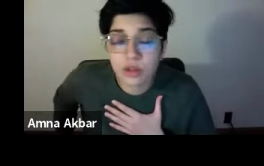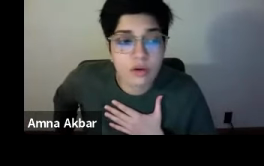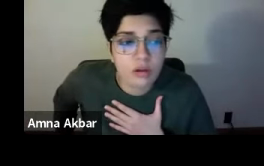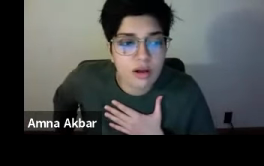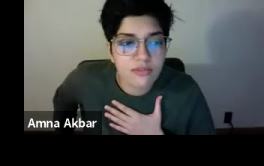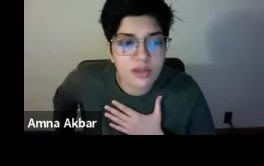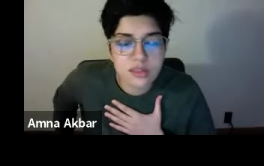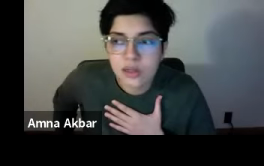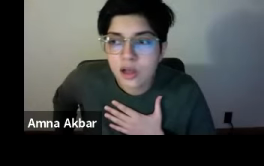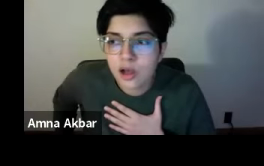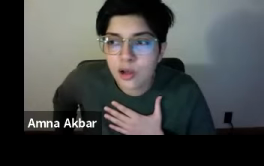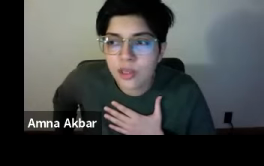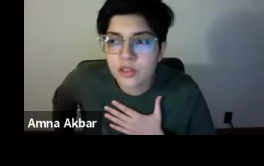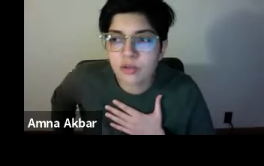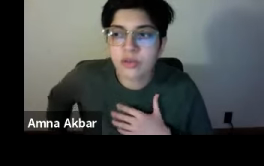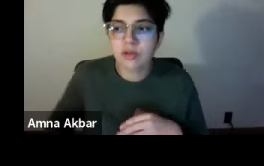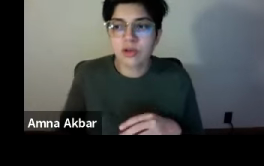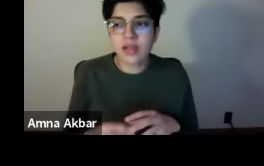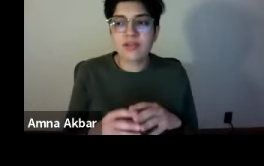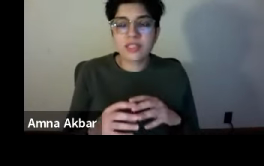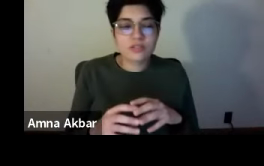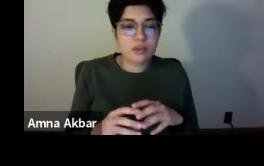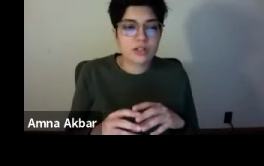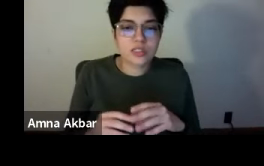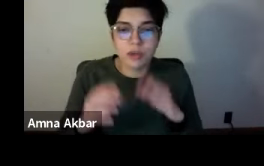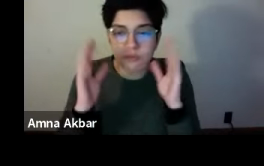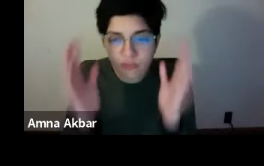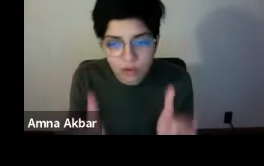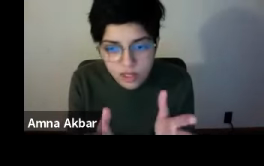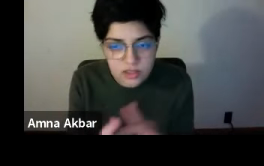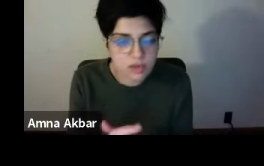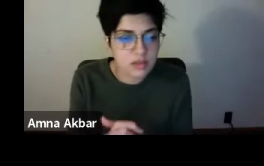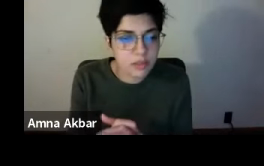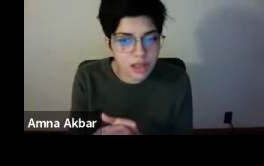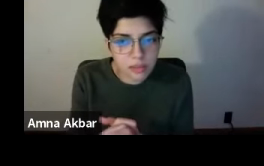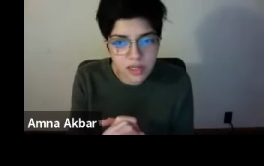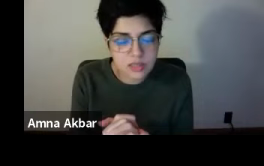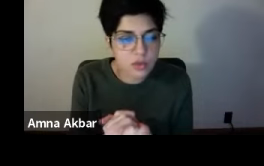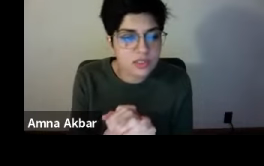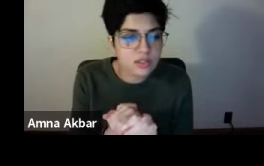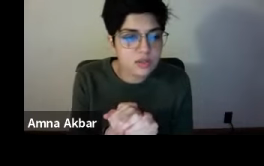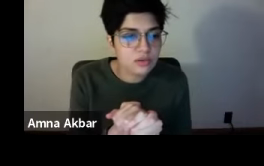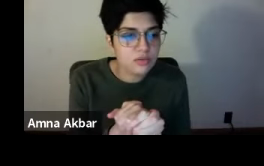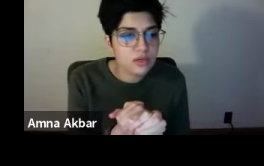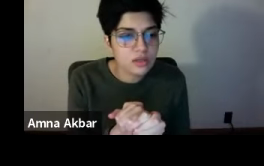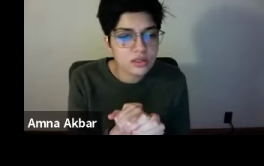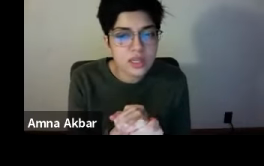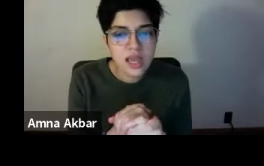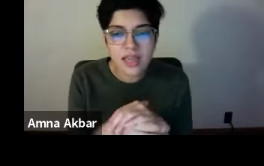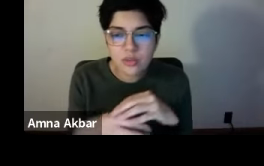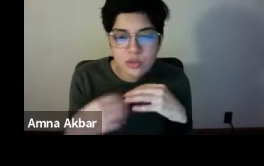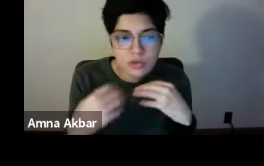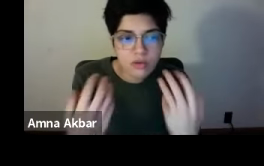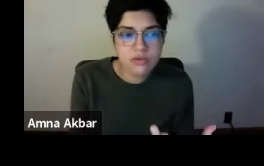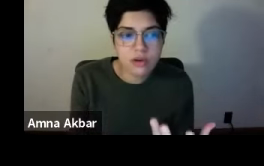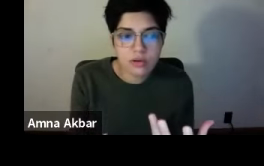various local office. And so the kind of idea of democracy is about voting. It's going to the ballot box once every 2 or 4 years.